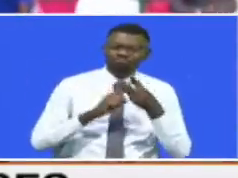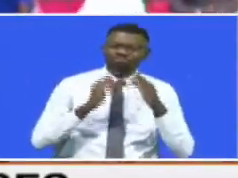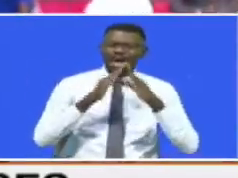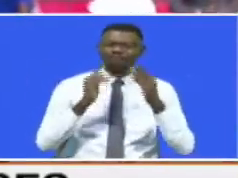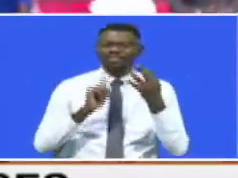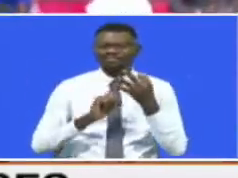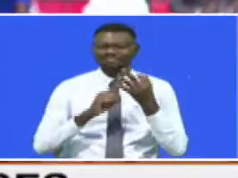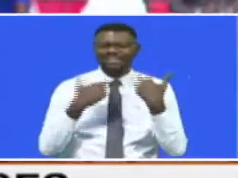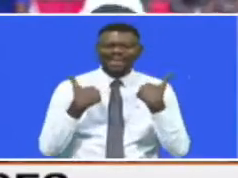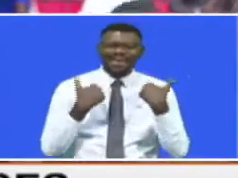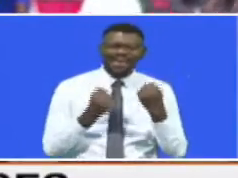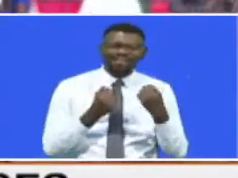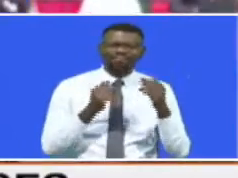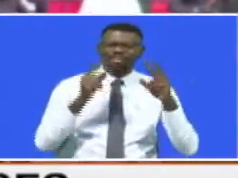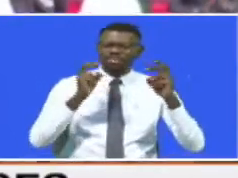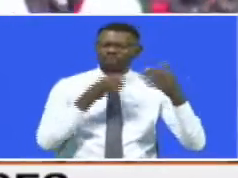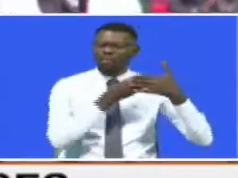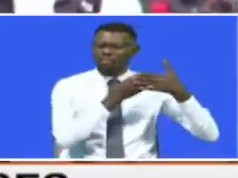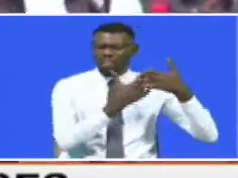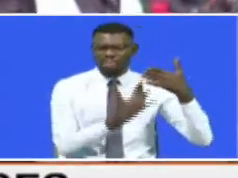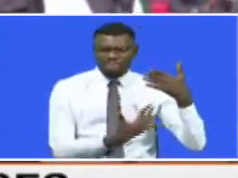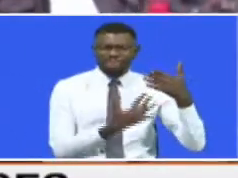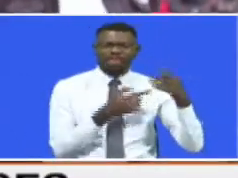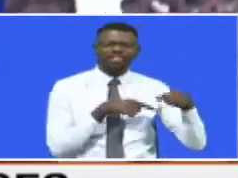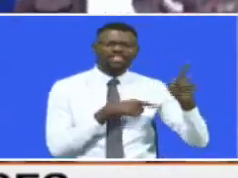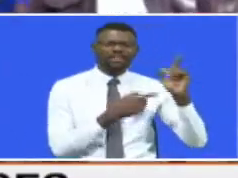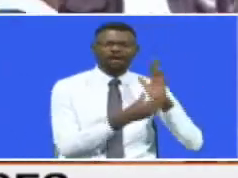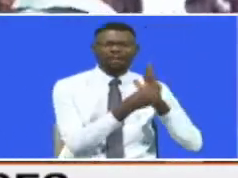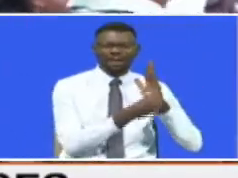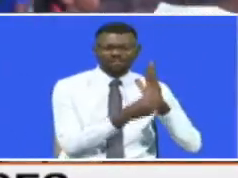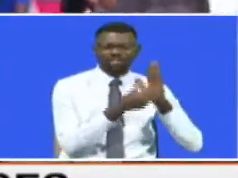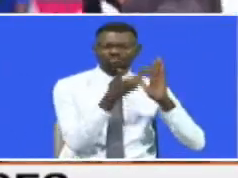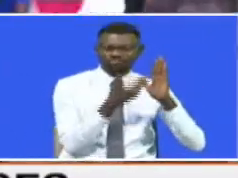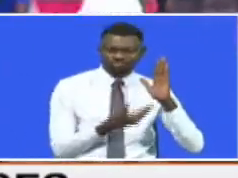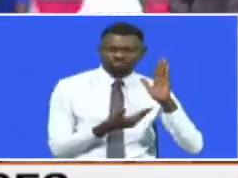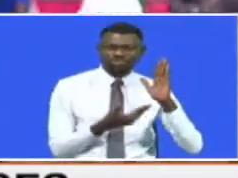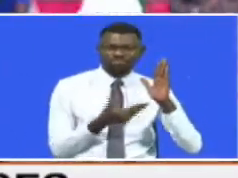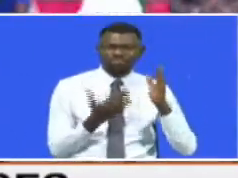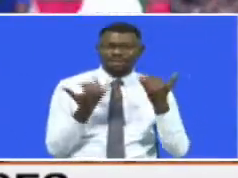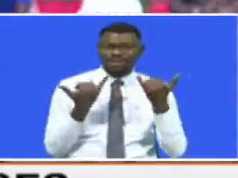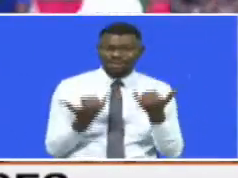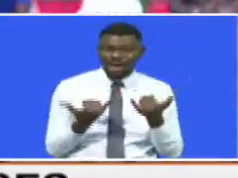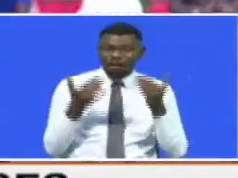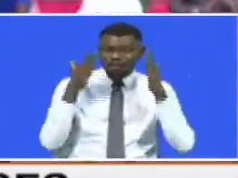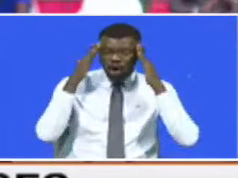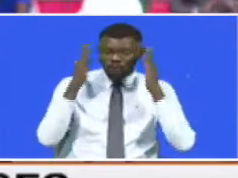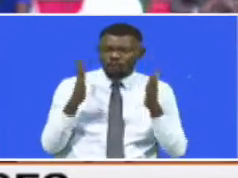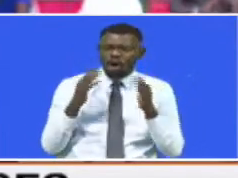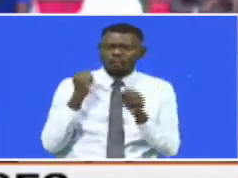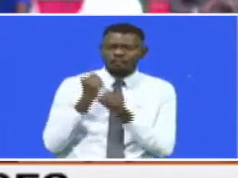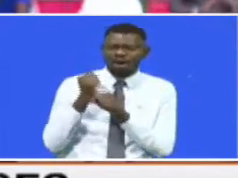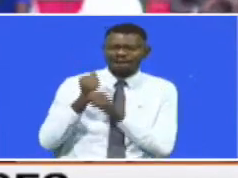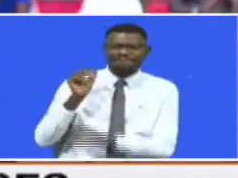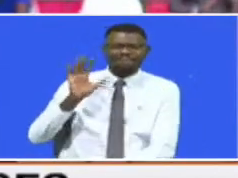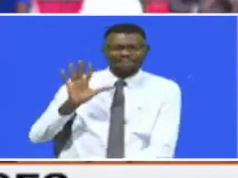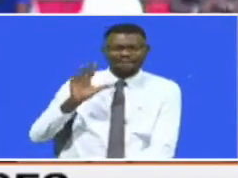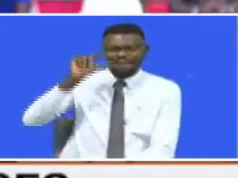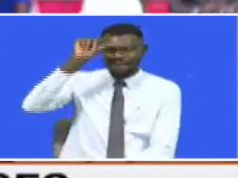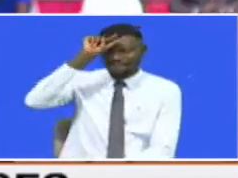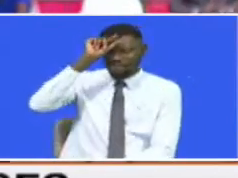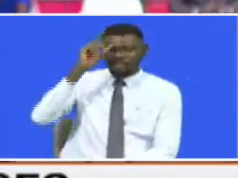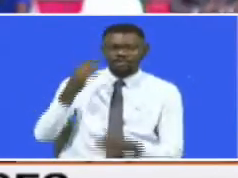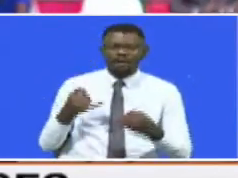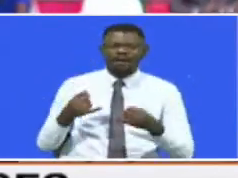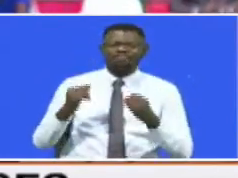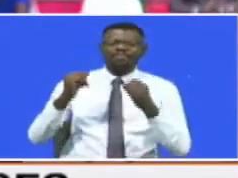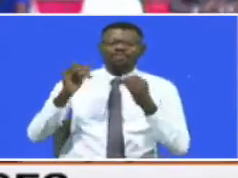health, among other issues as outlined in his manifesto. Focus now shifts to how his administration will